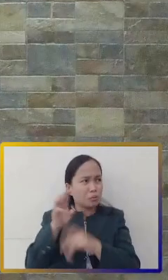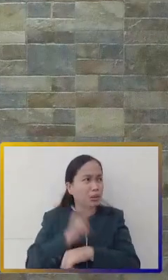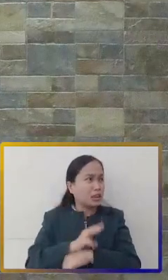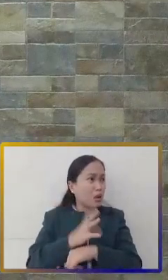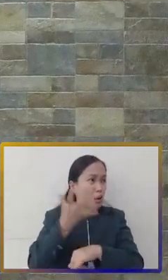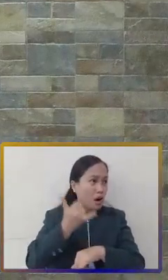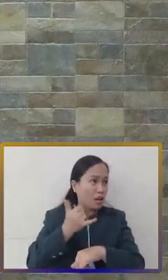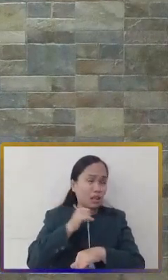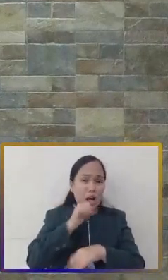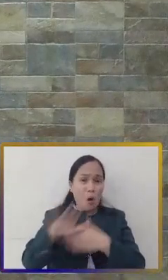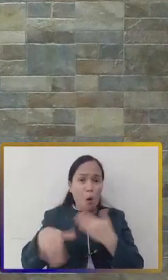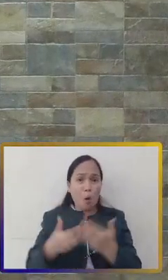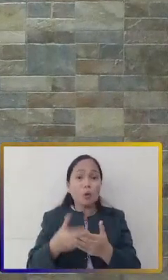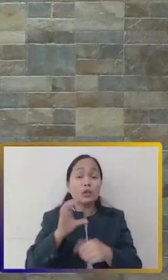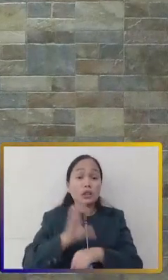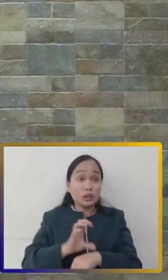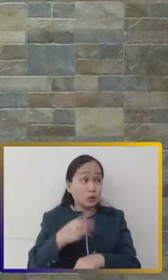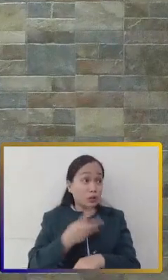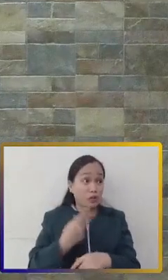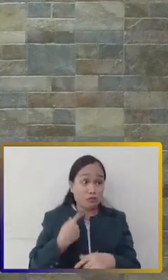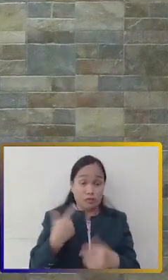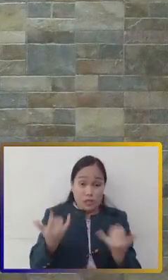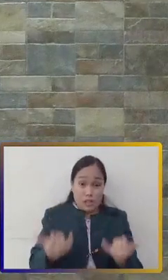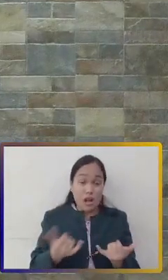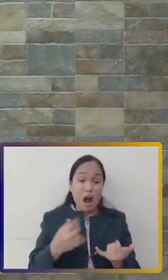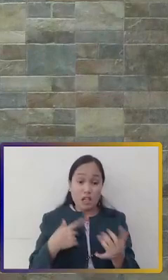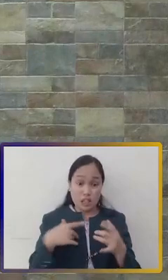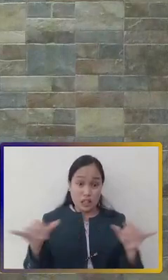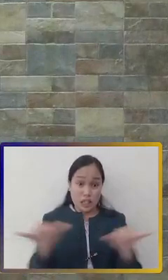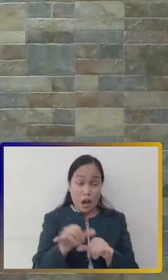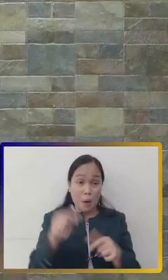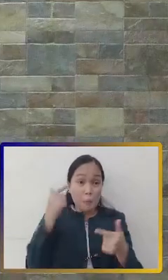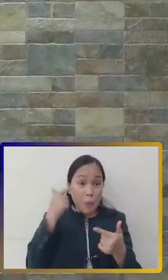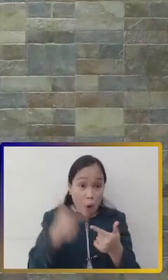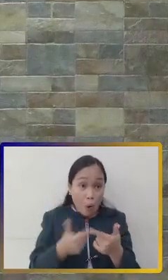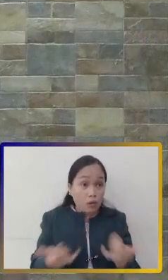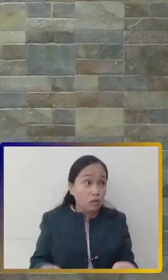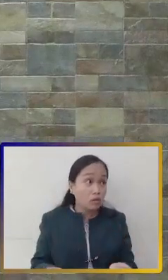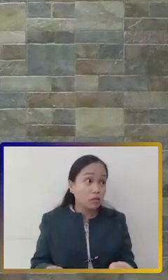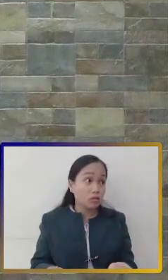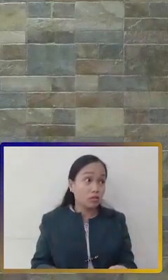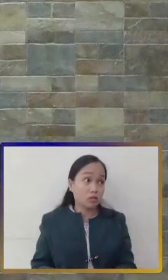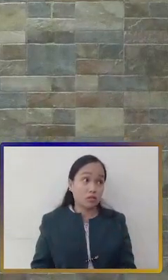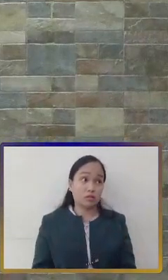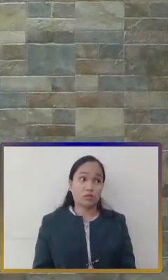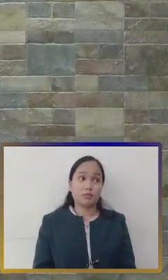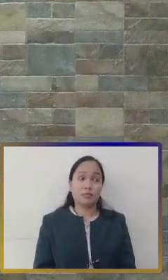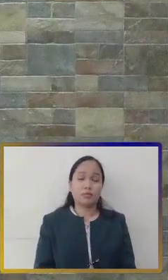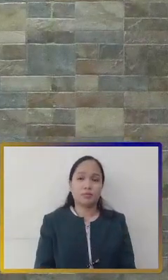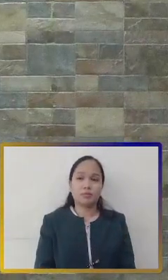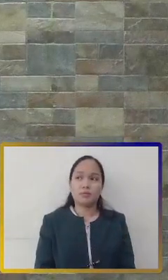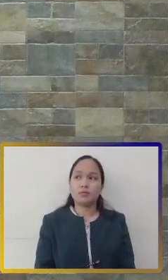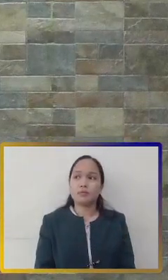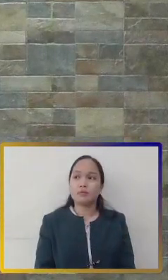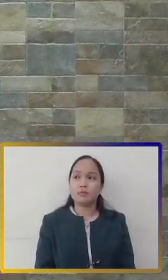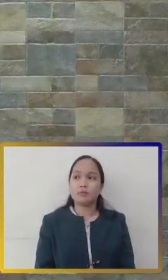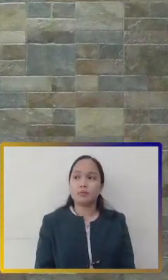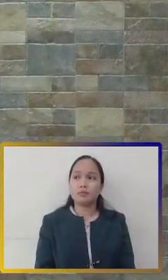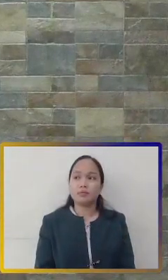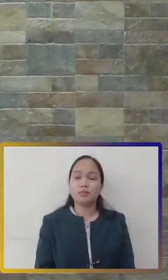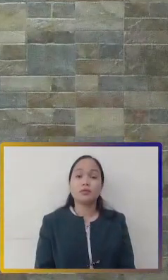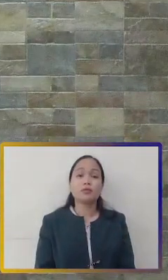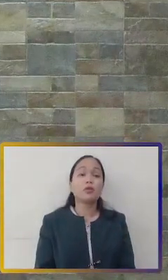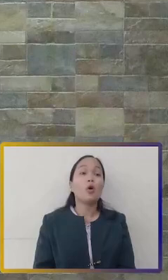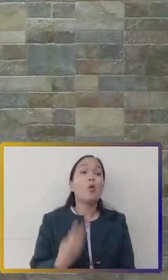hindi lahat po ng simbahan ngayon ay may parehas ang goal ng simbahan po natin ngayon? You see, we are